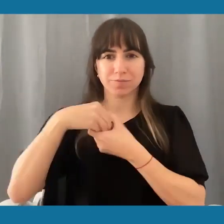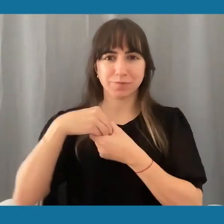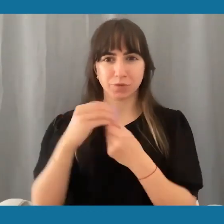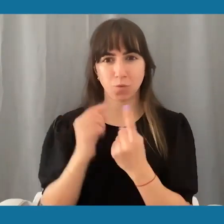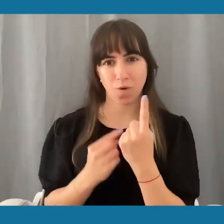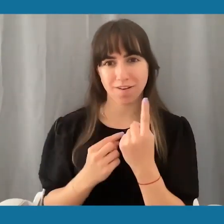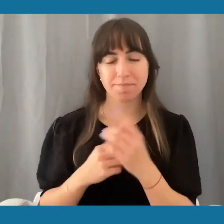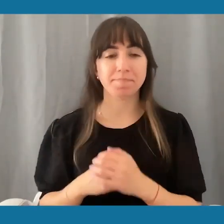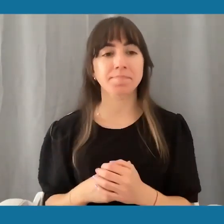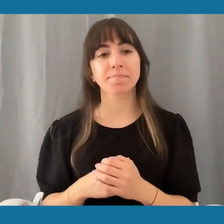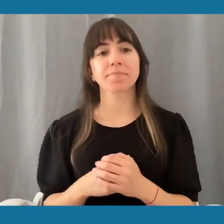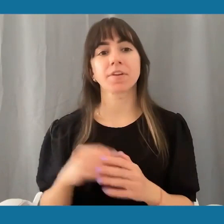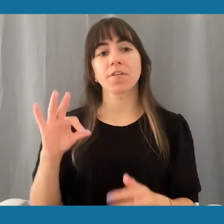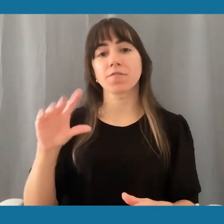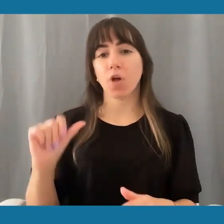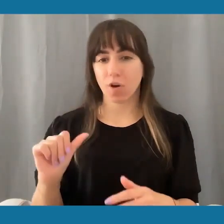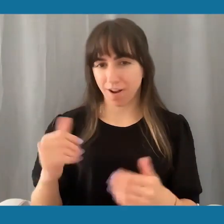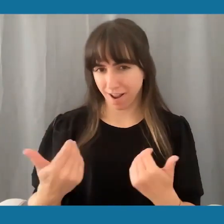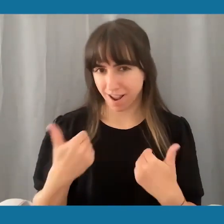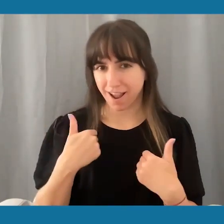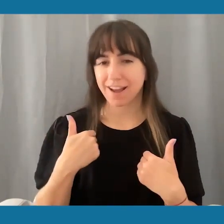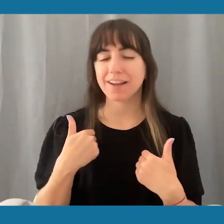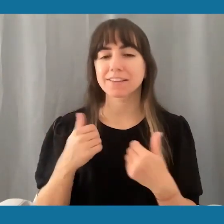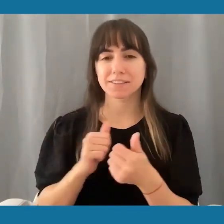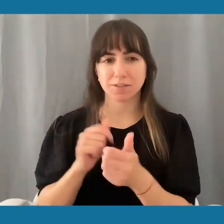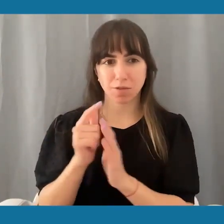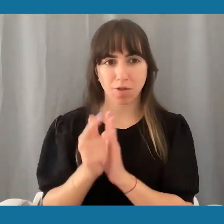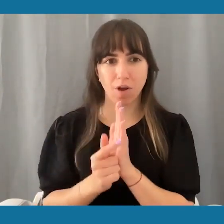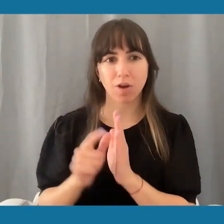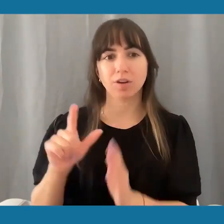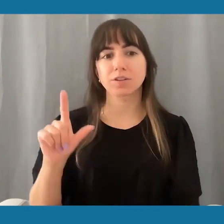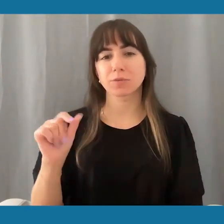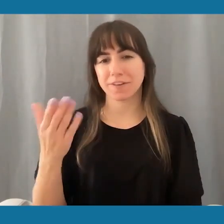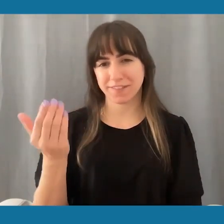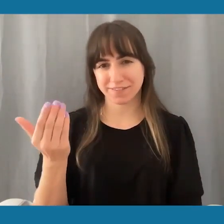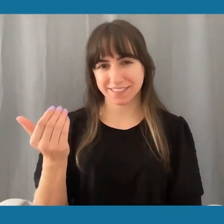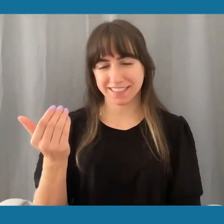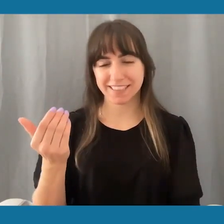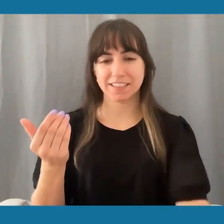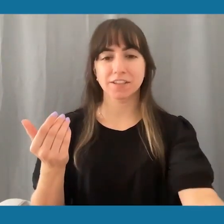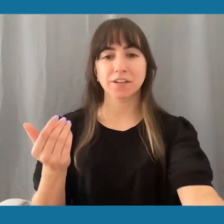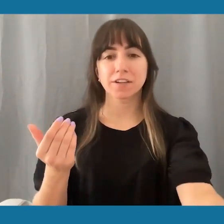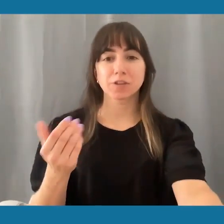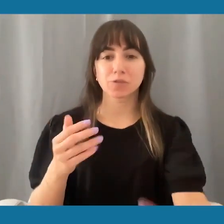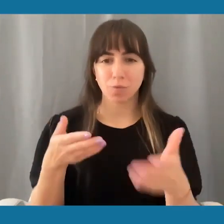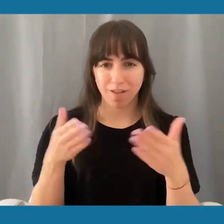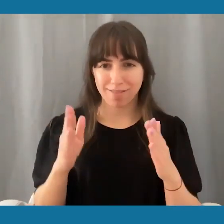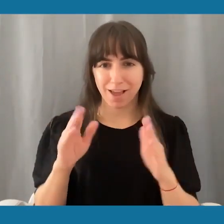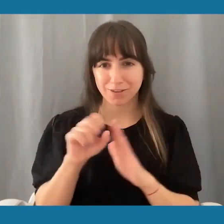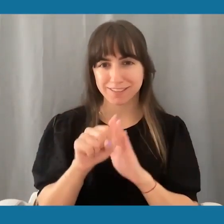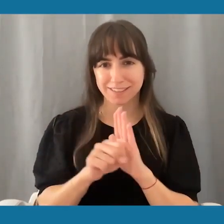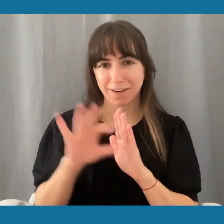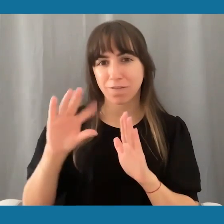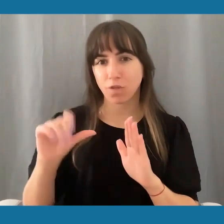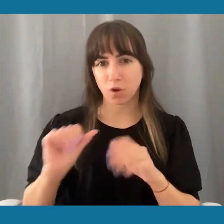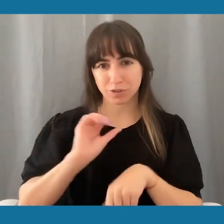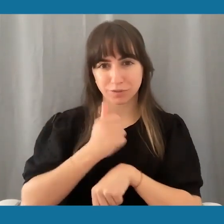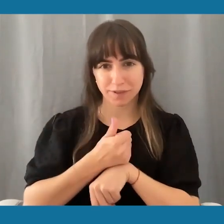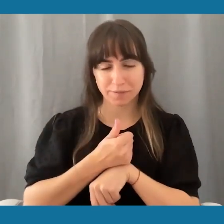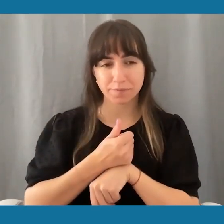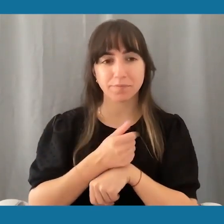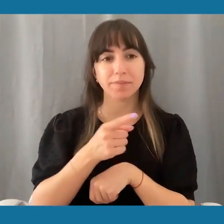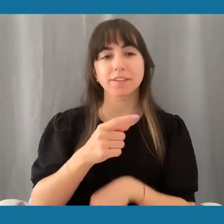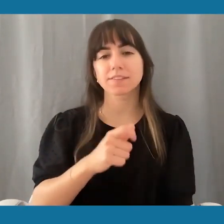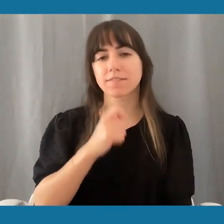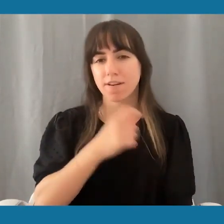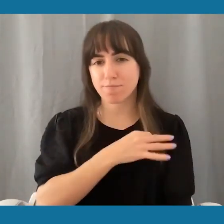July 2015 to allow the state of Florida to create this program. It created a nonprofit direct support organization